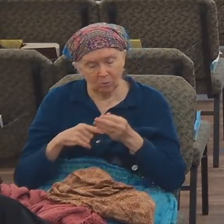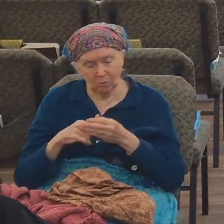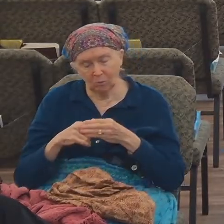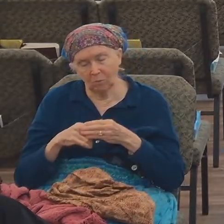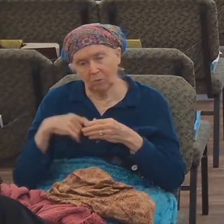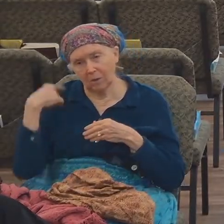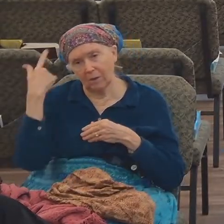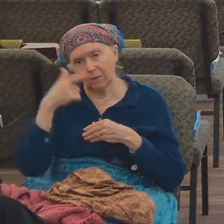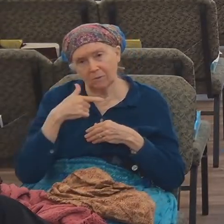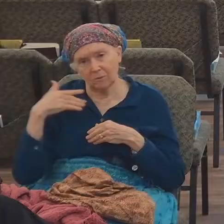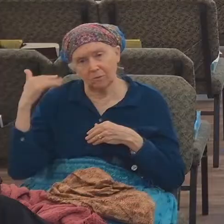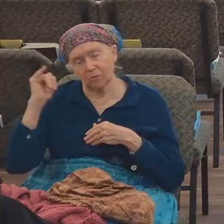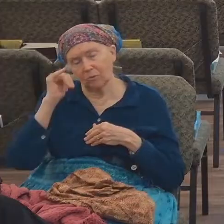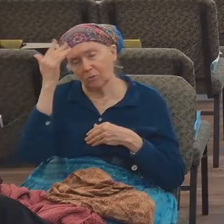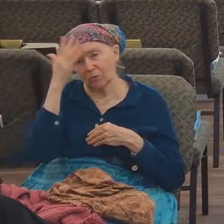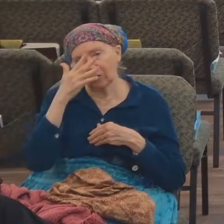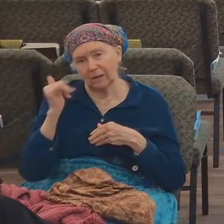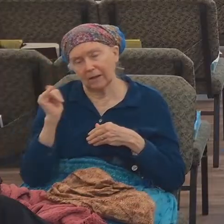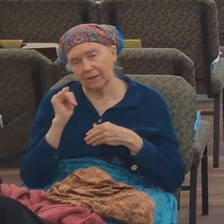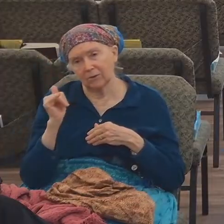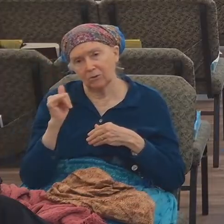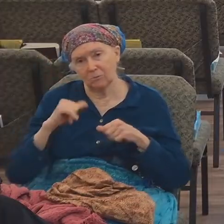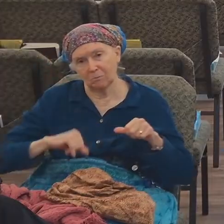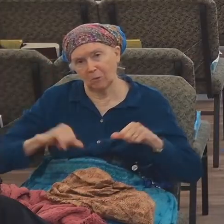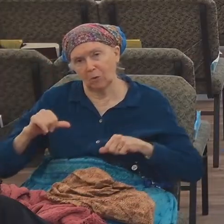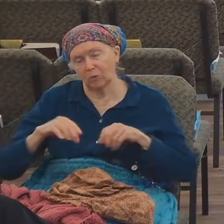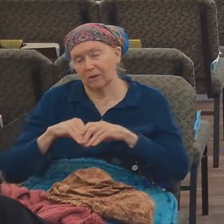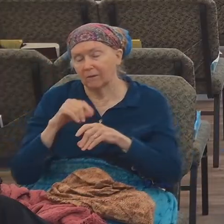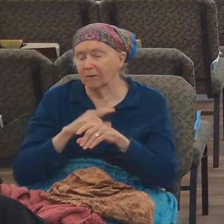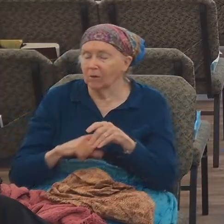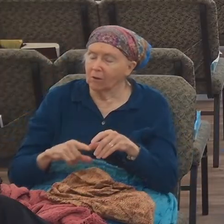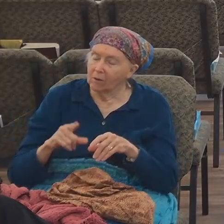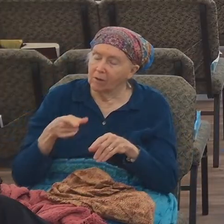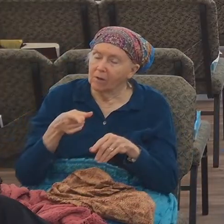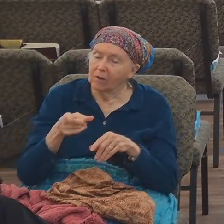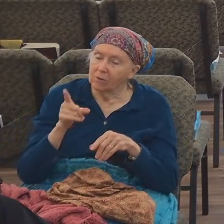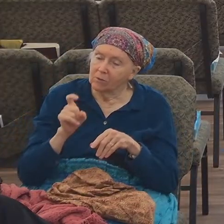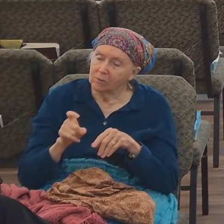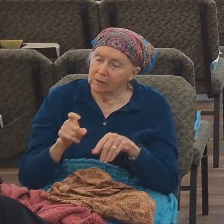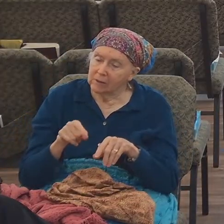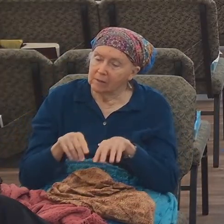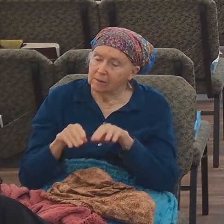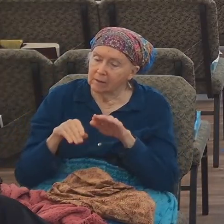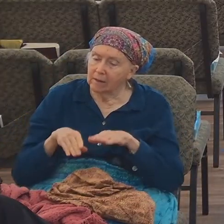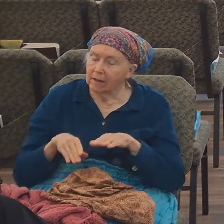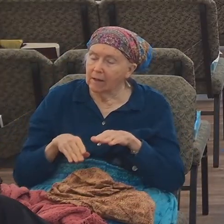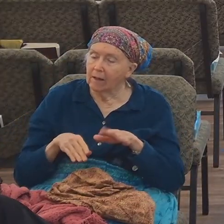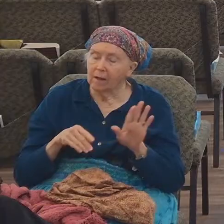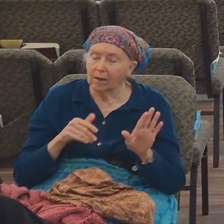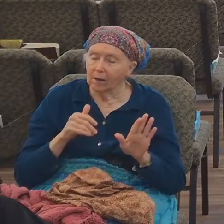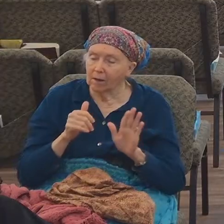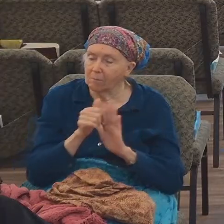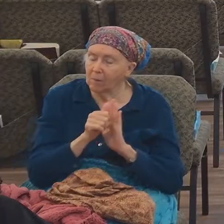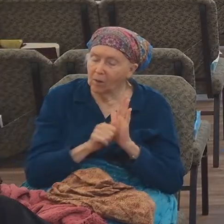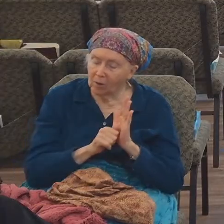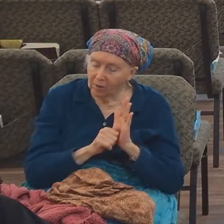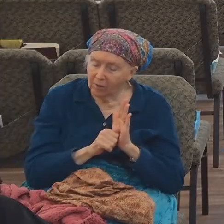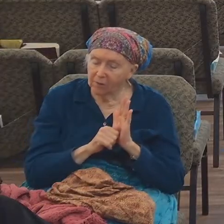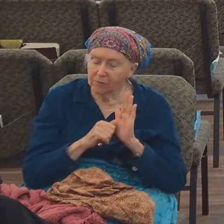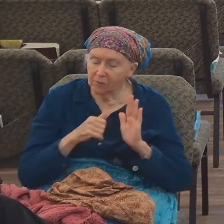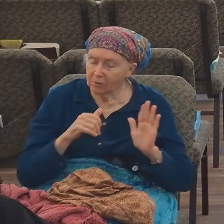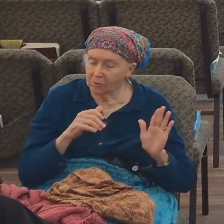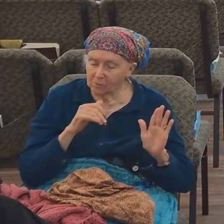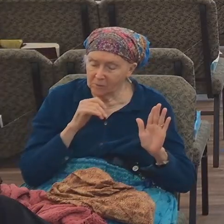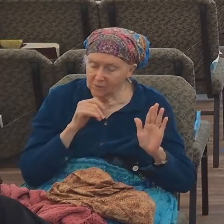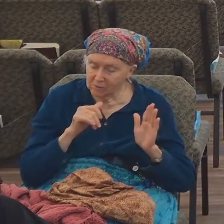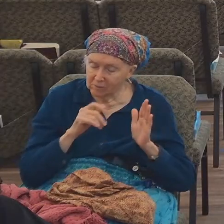all these little, it's good stuff, good stuff. But you got to take a step back, okay? Because that's not what the Apostle Paul is doing, and that's not what